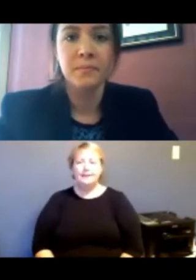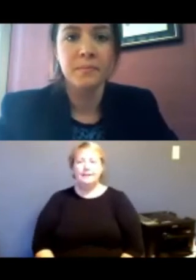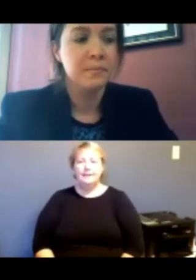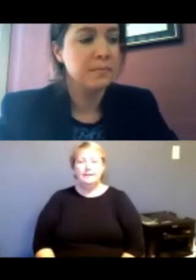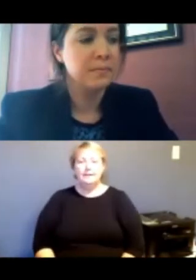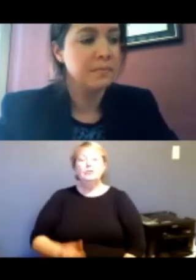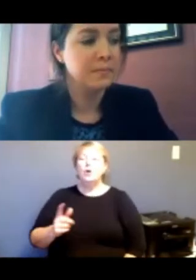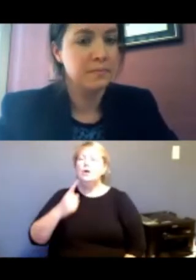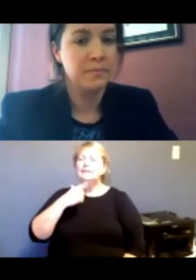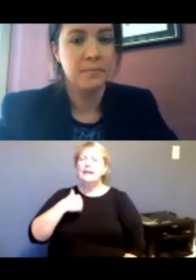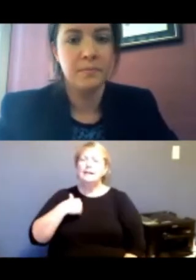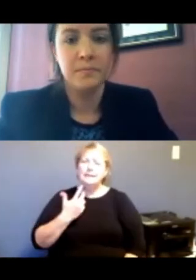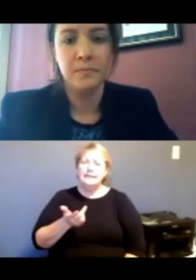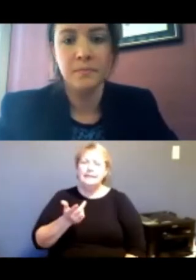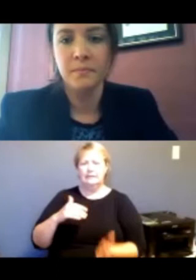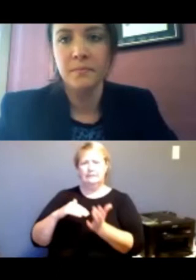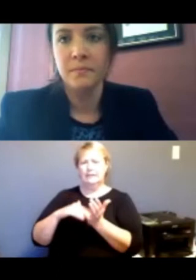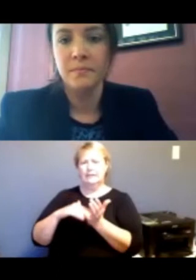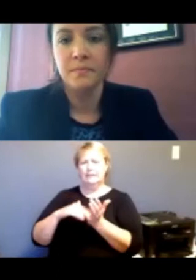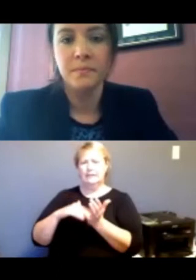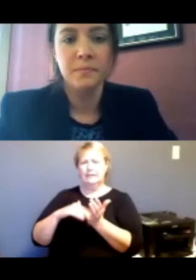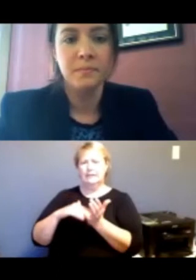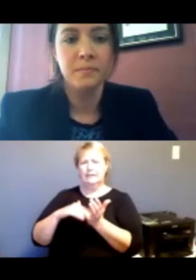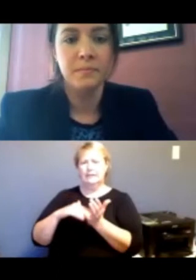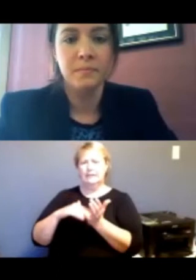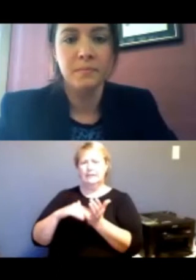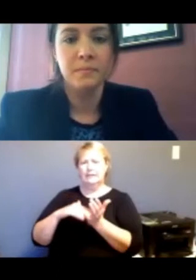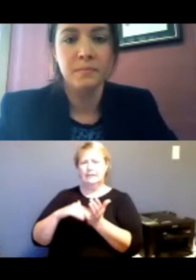So tell me what you know. What have your doctors told you so far?